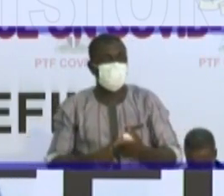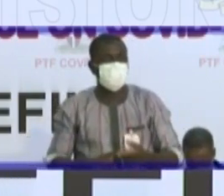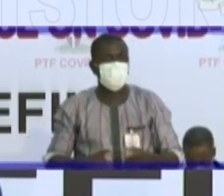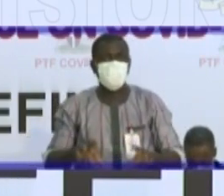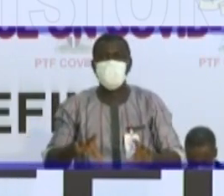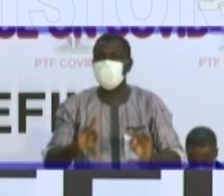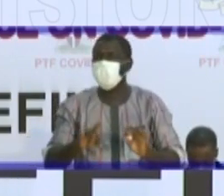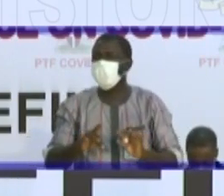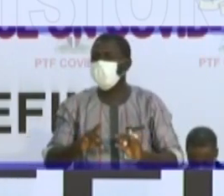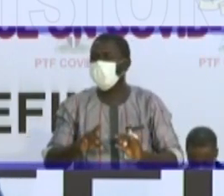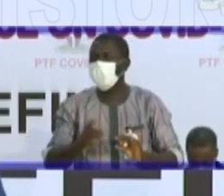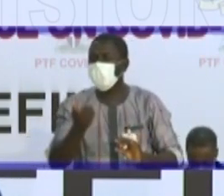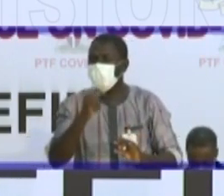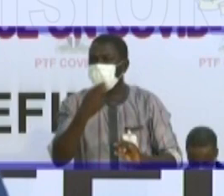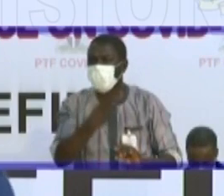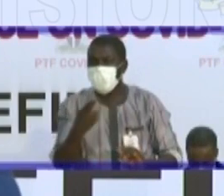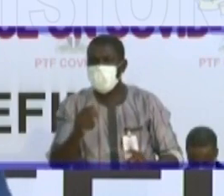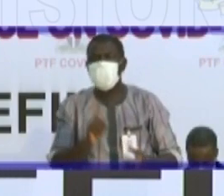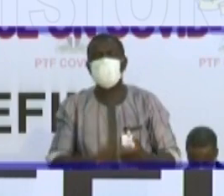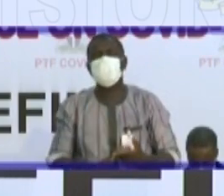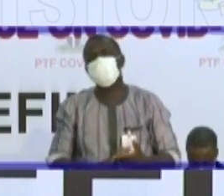to find the resources, to try